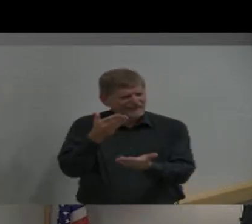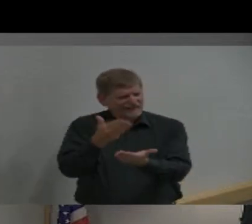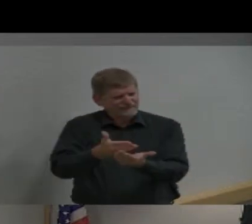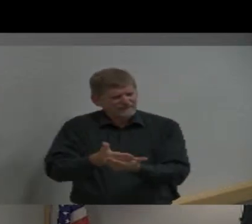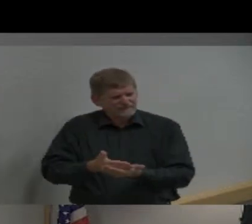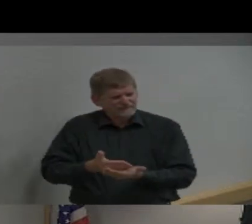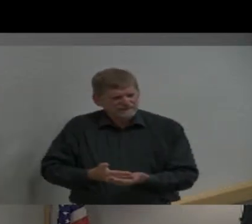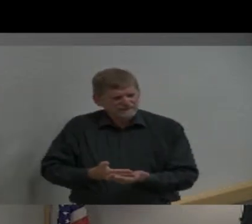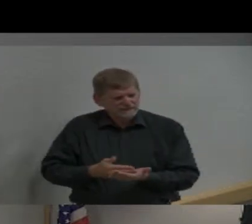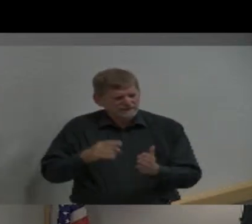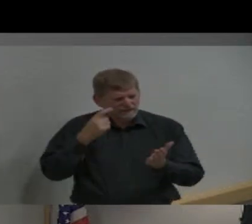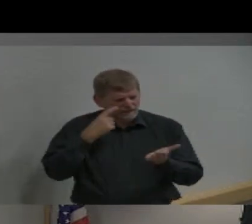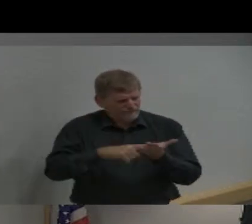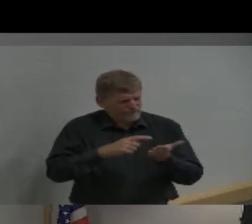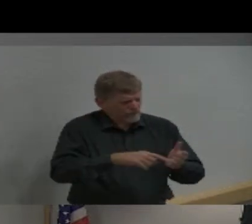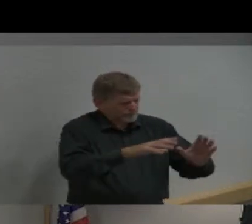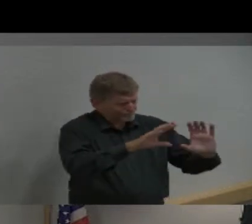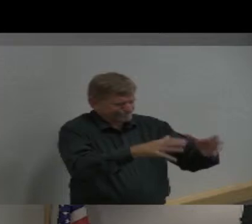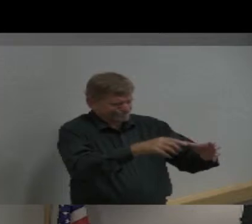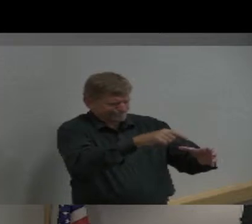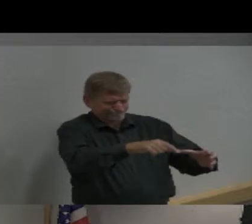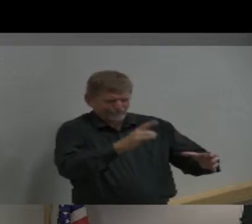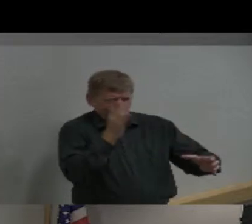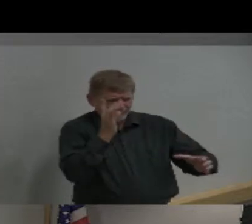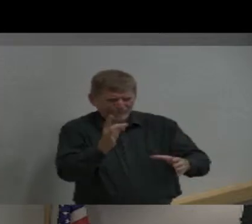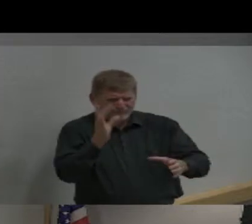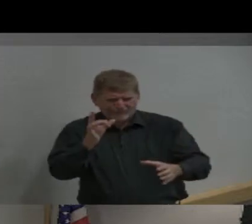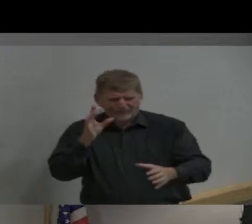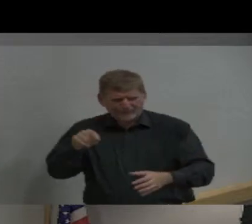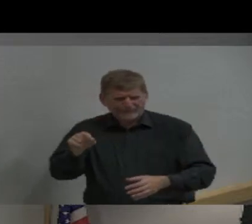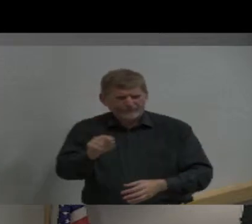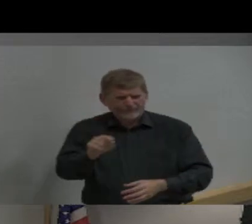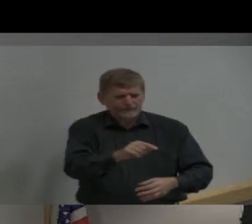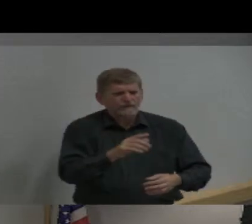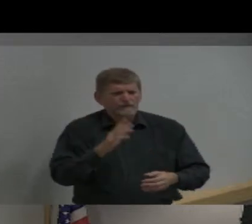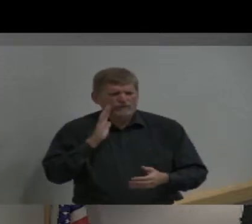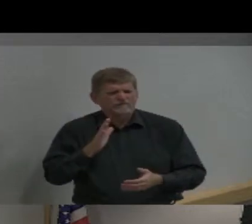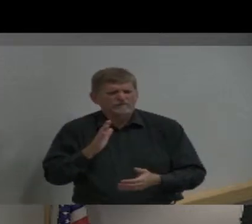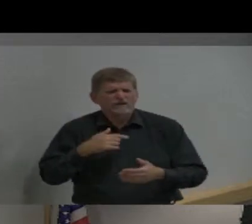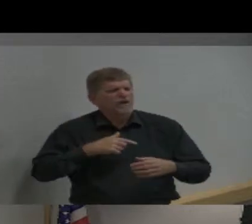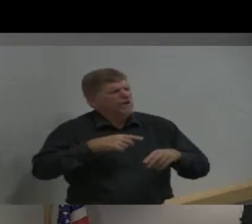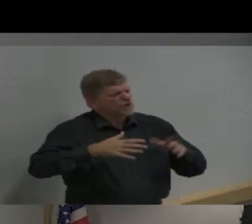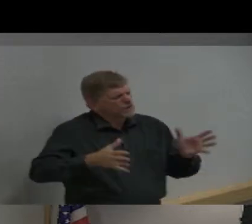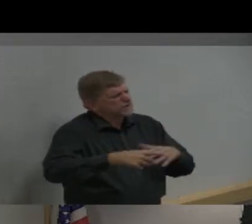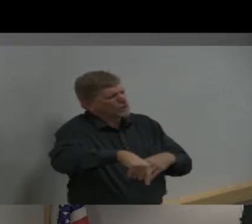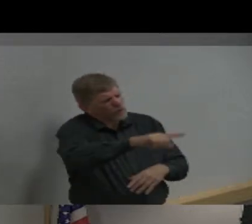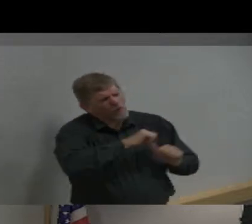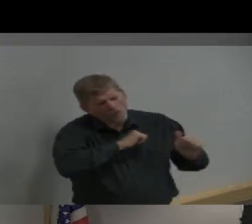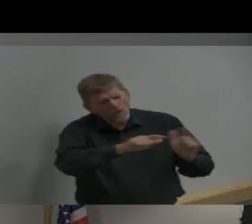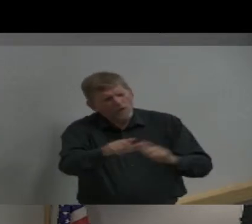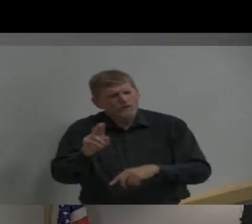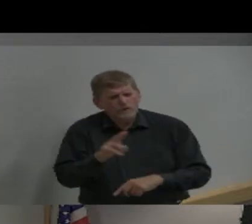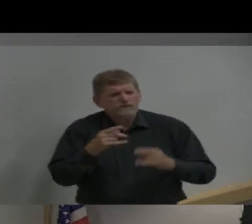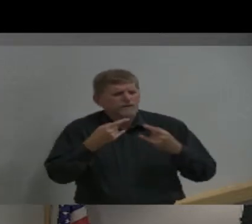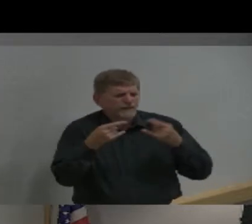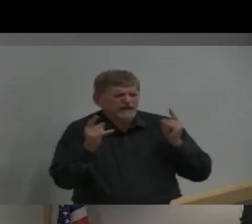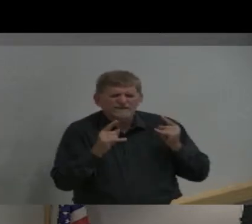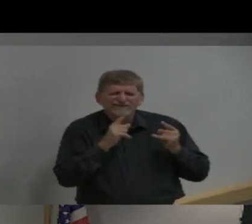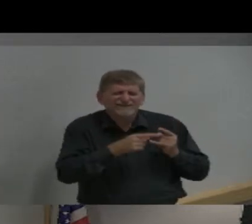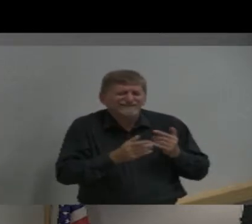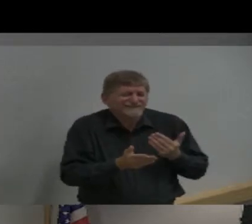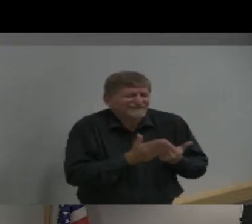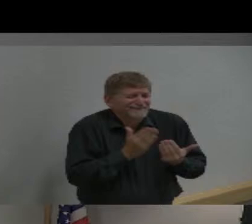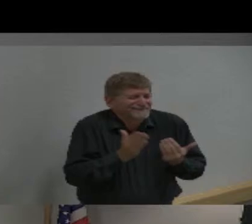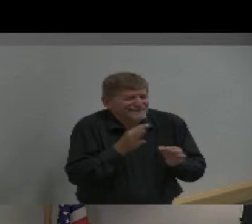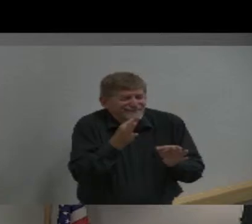in communities. Again, I would encourage everyone to wear a mask. It is a simple thing to do. We are used